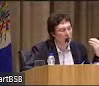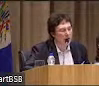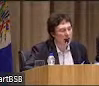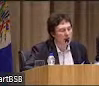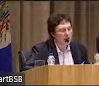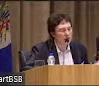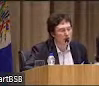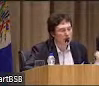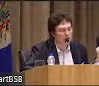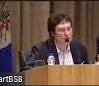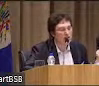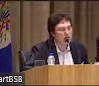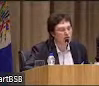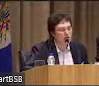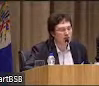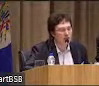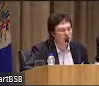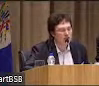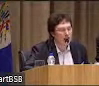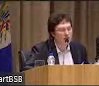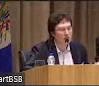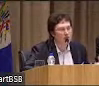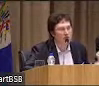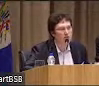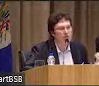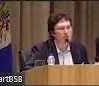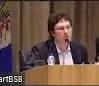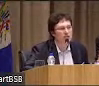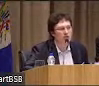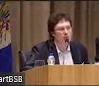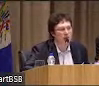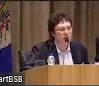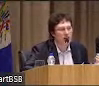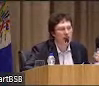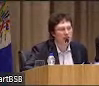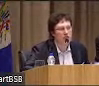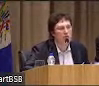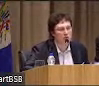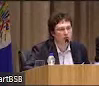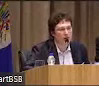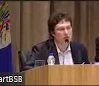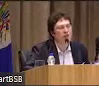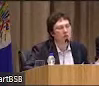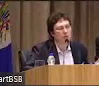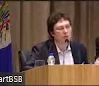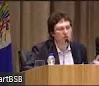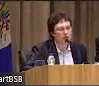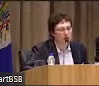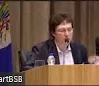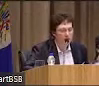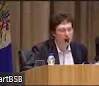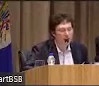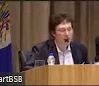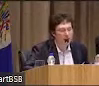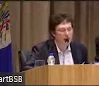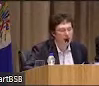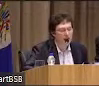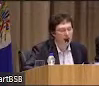so it required us to have a big dictionary of data and it's not